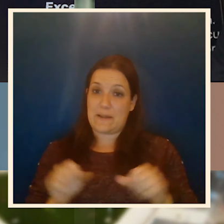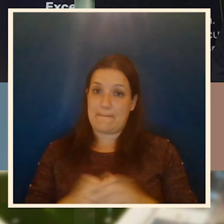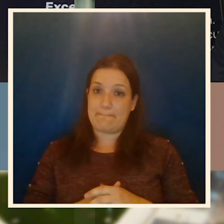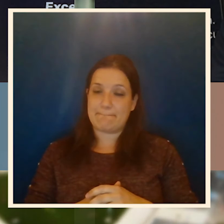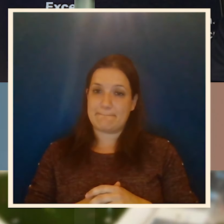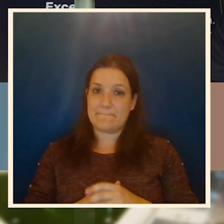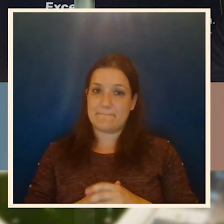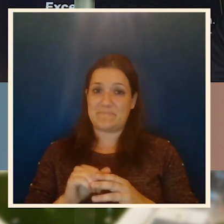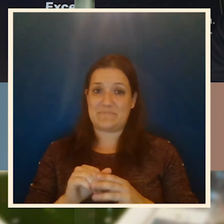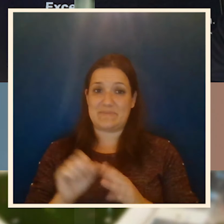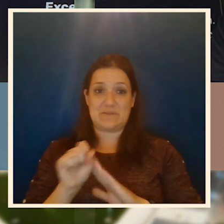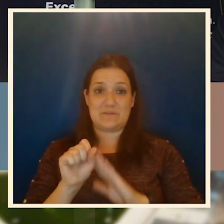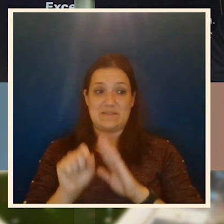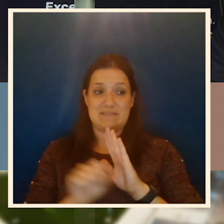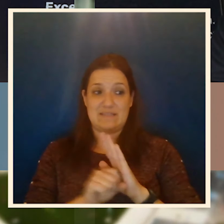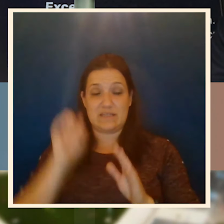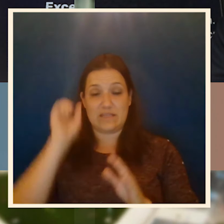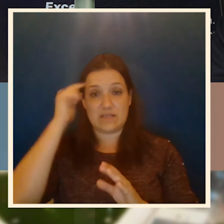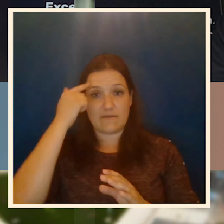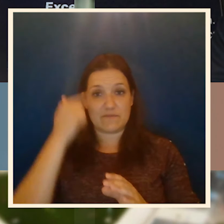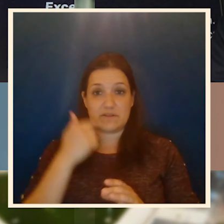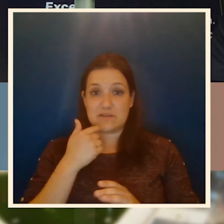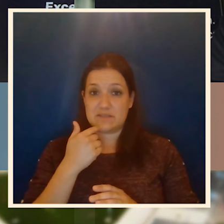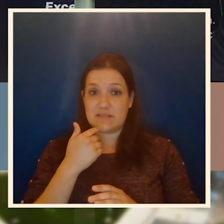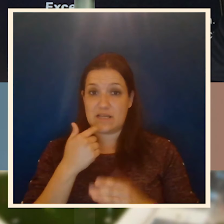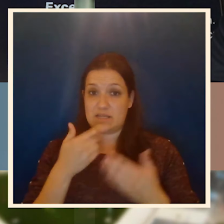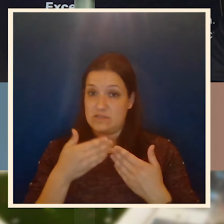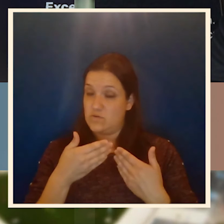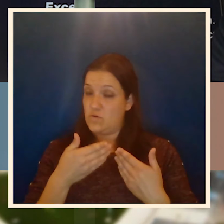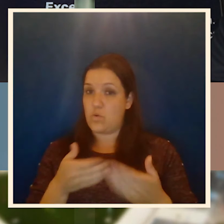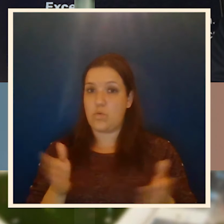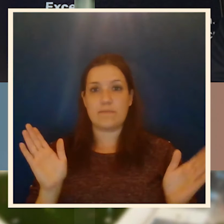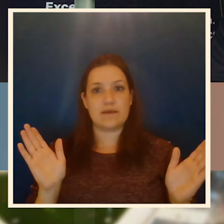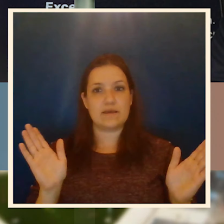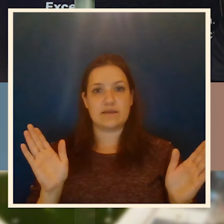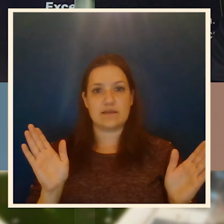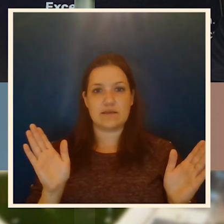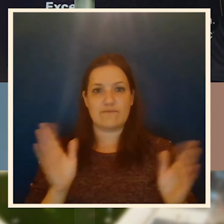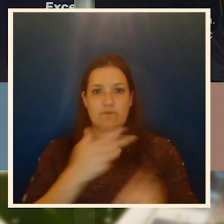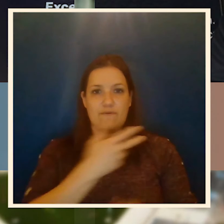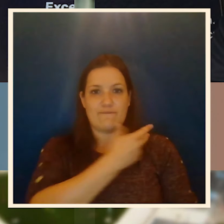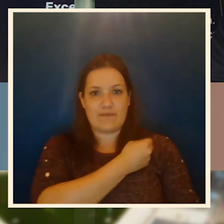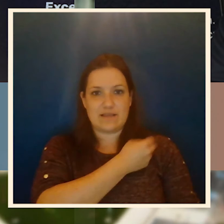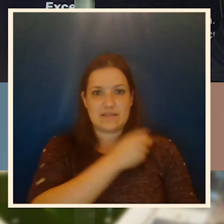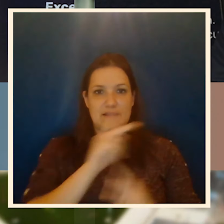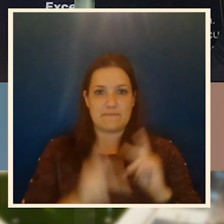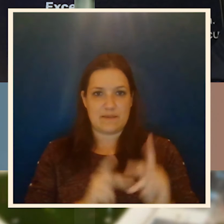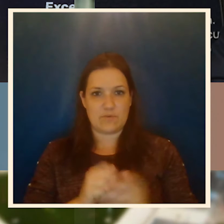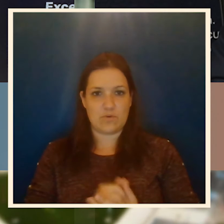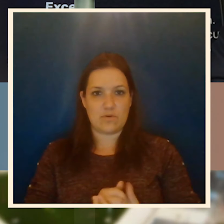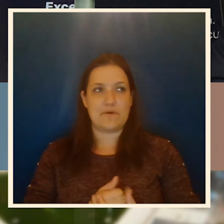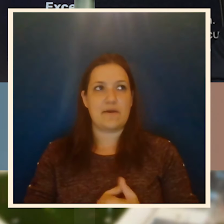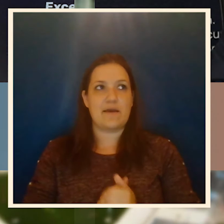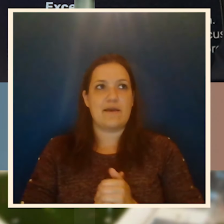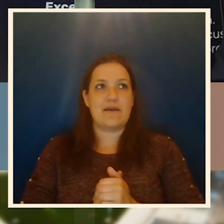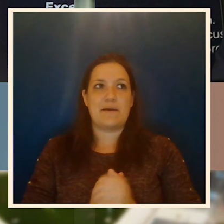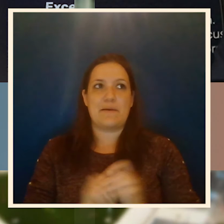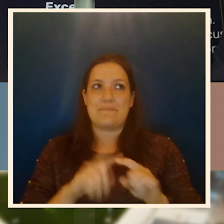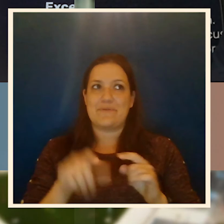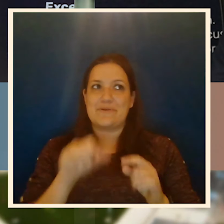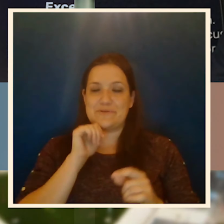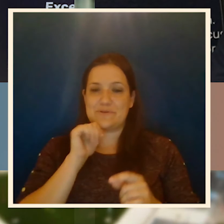an honor system. And that's what the state has adopted. So the governor said, you know, he's opened